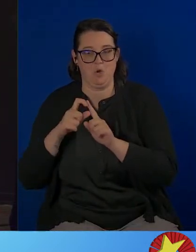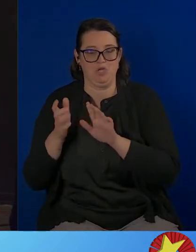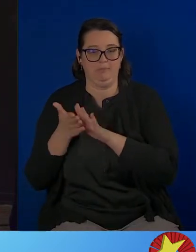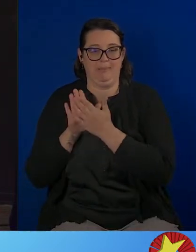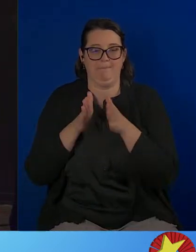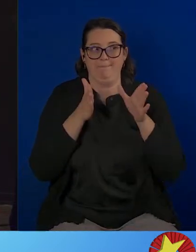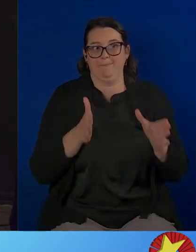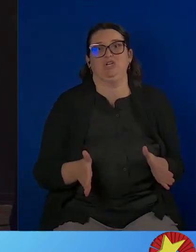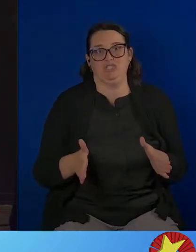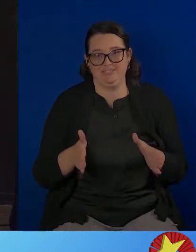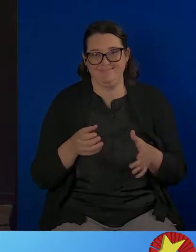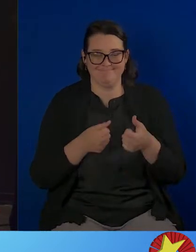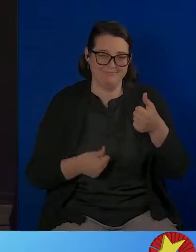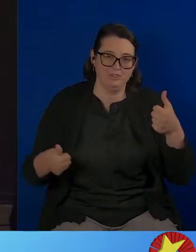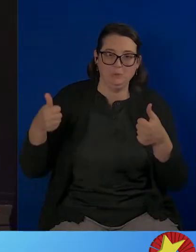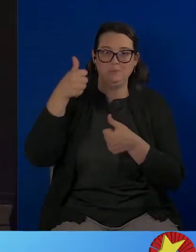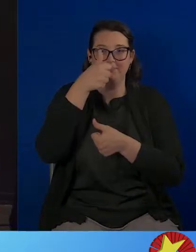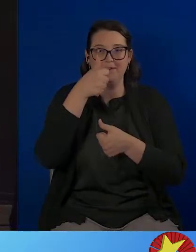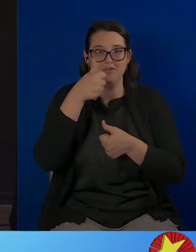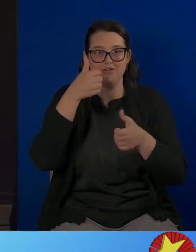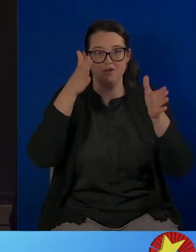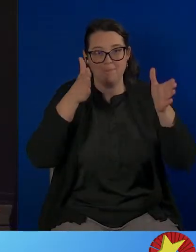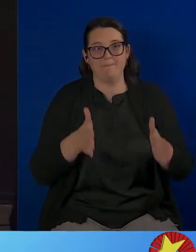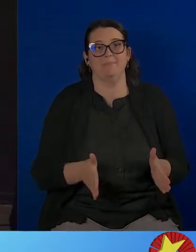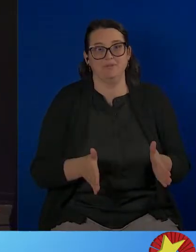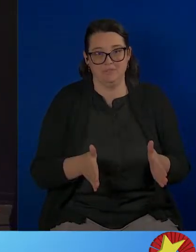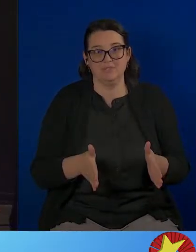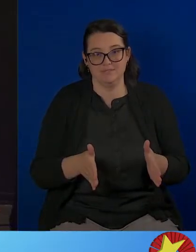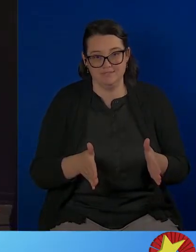the superior person,